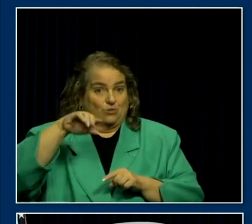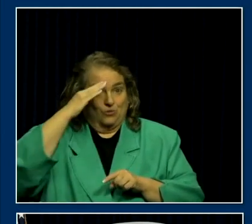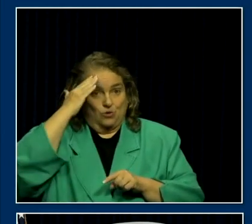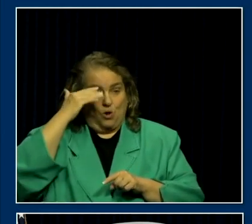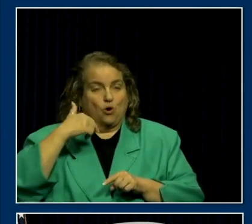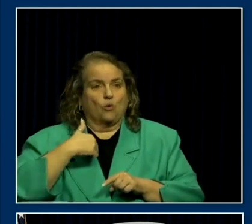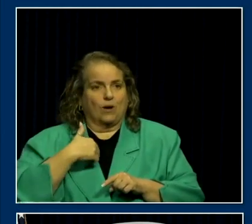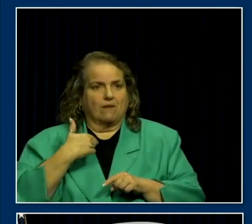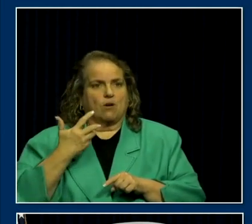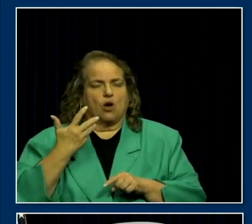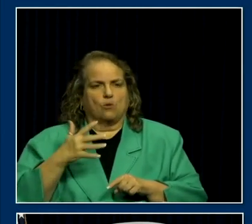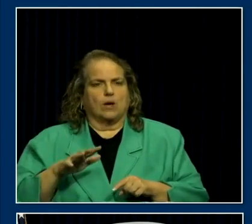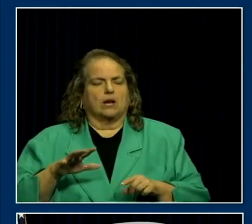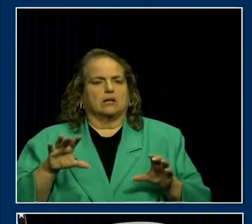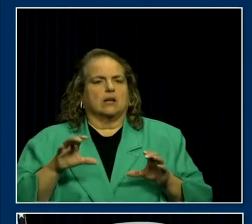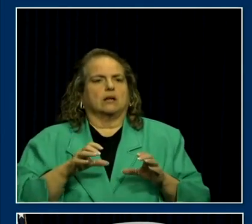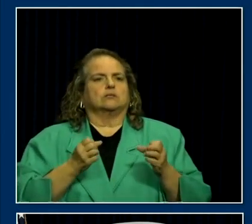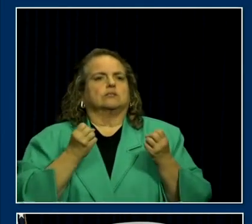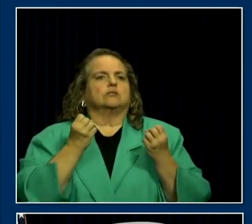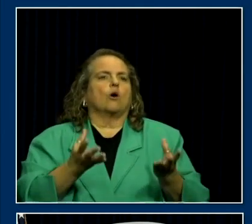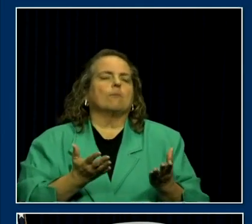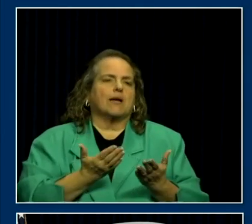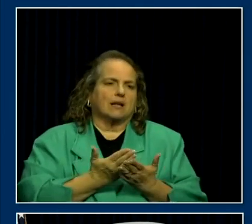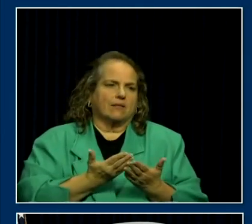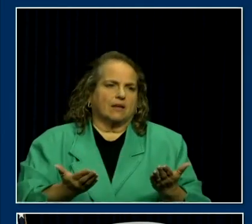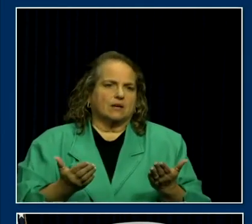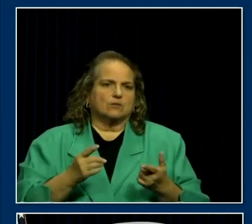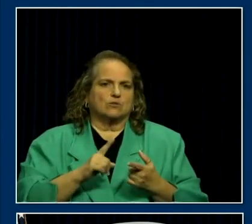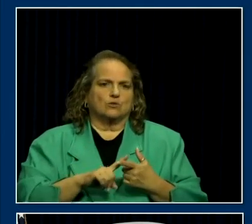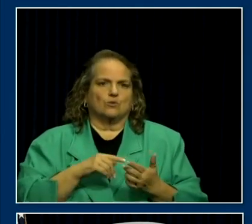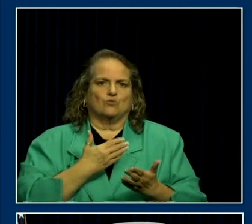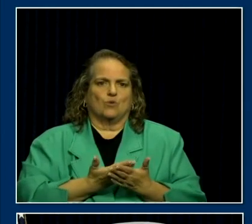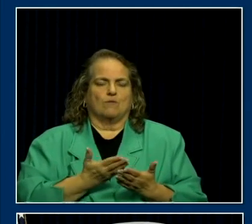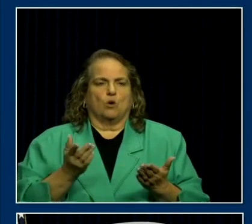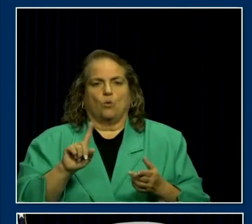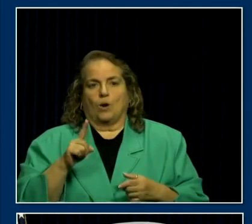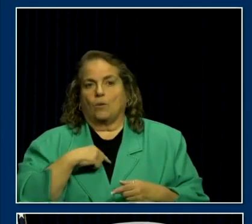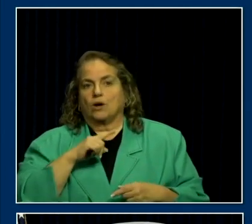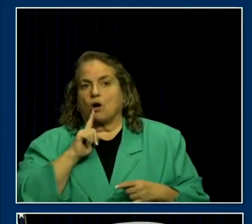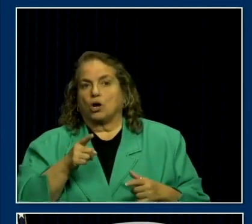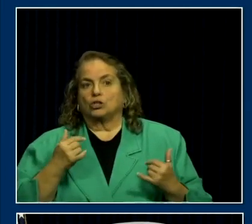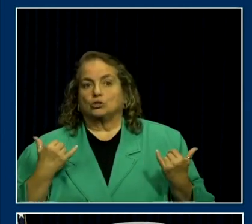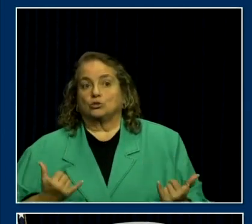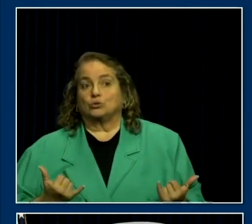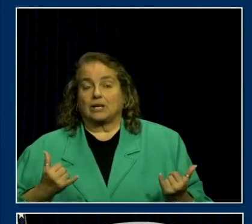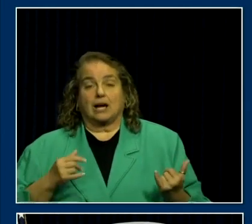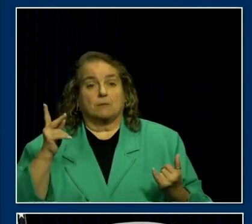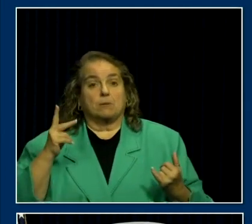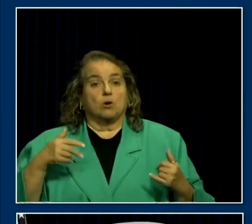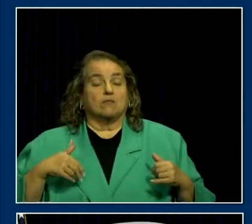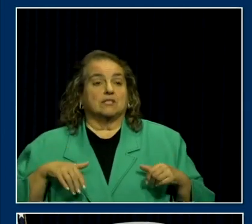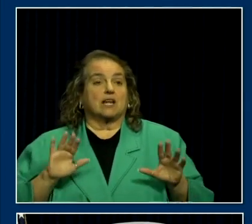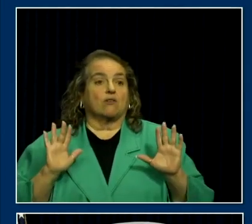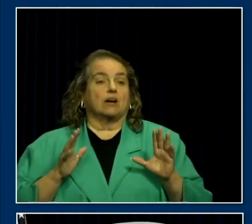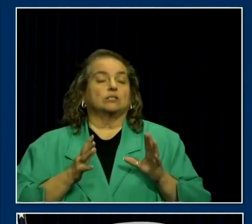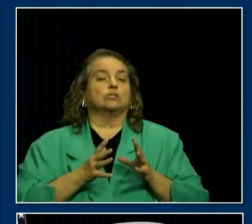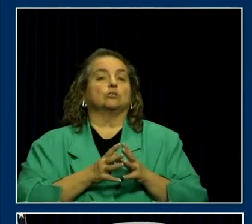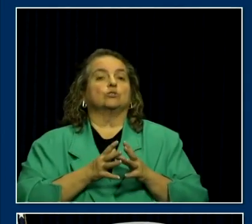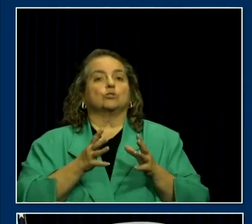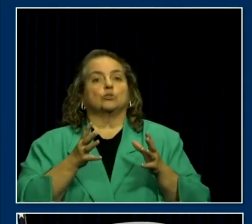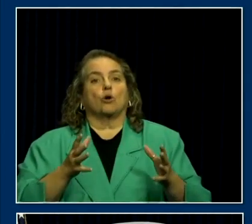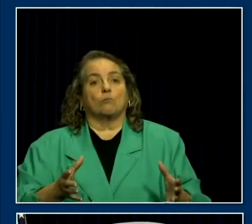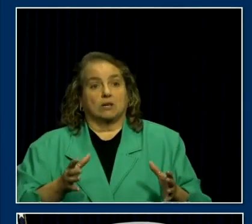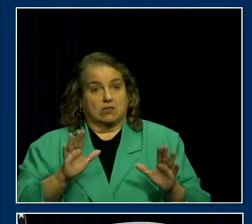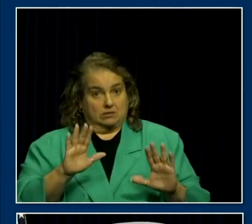taken so many steps to get where we are today, and people have sacrificed so much. This is